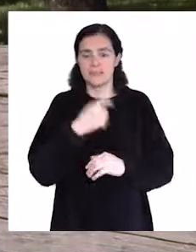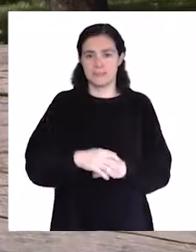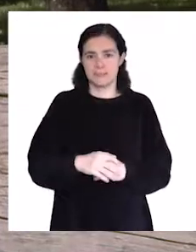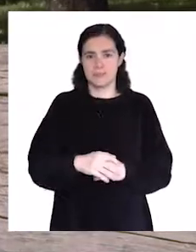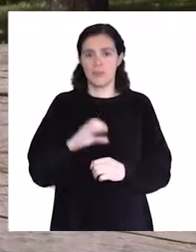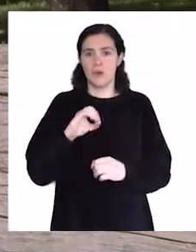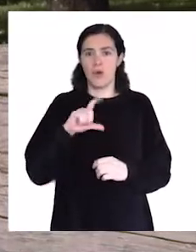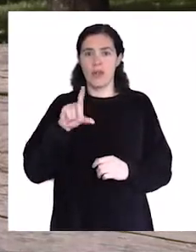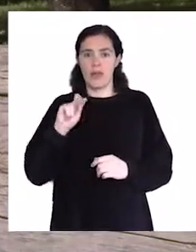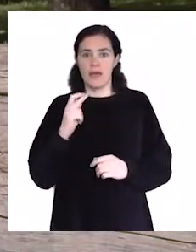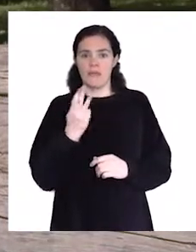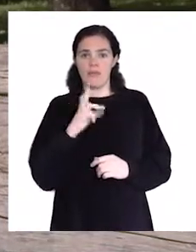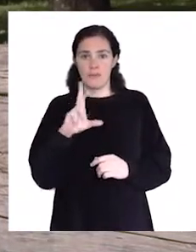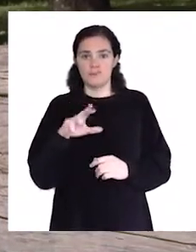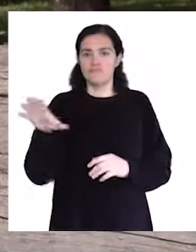Olafur